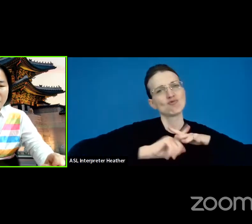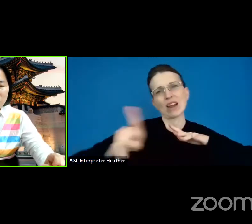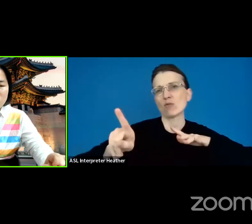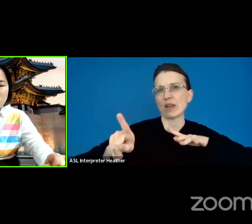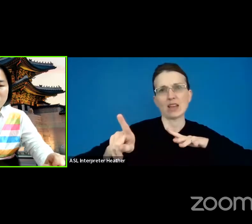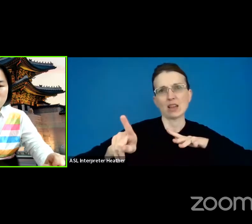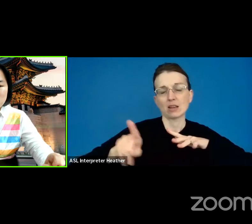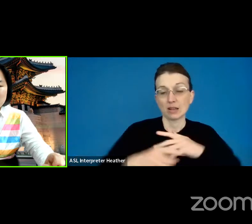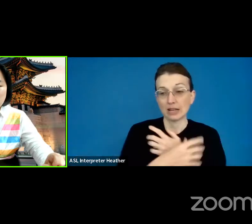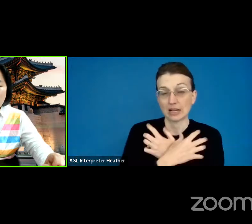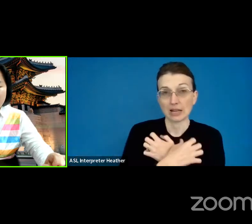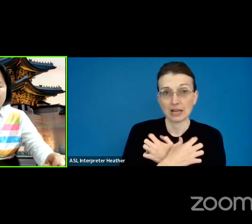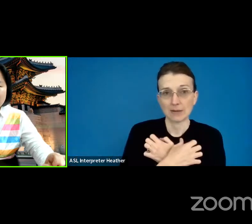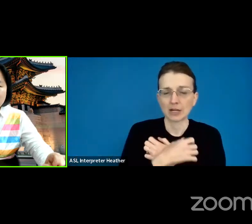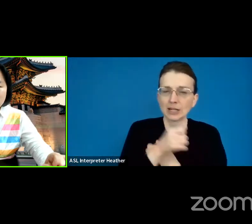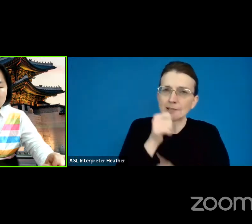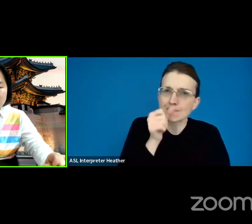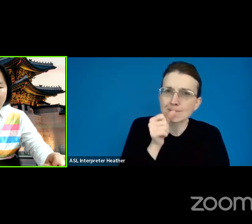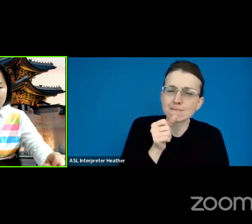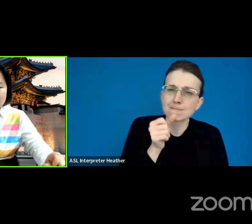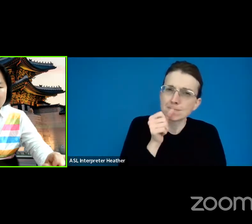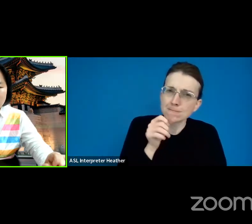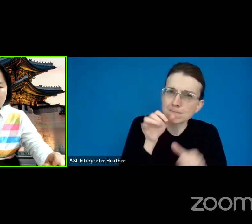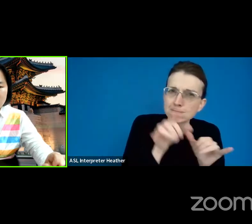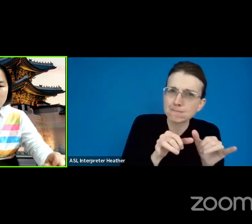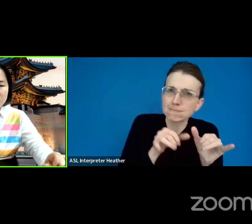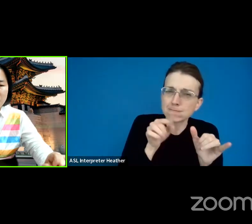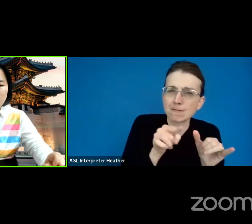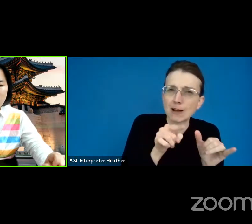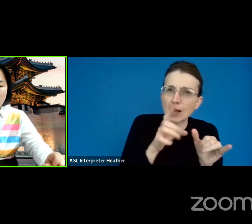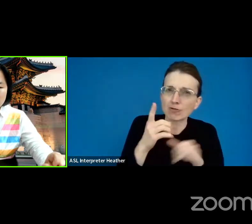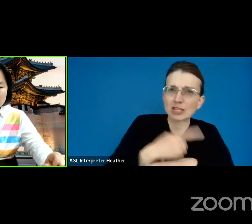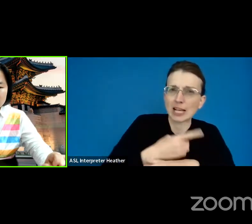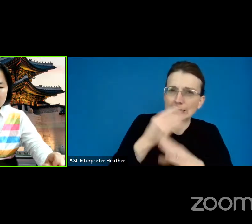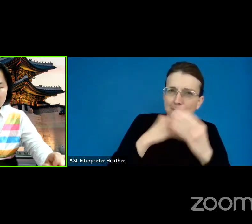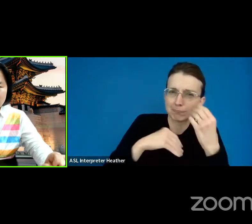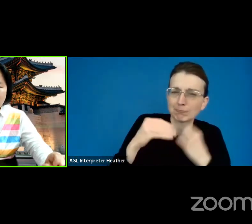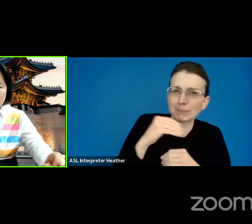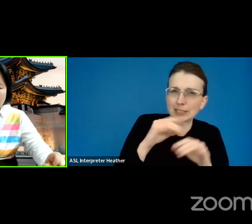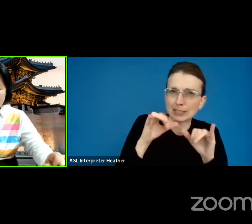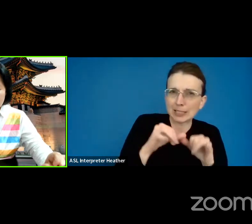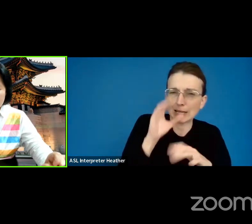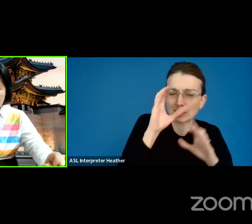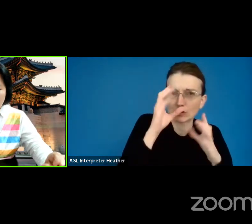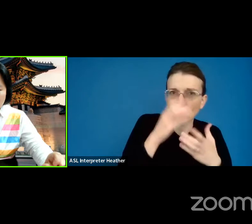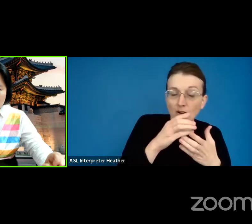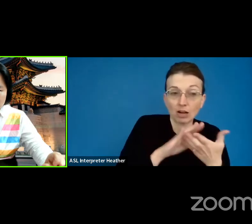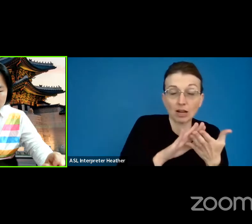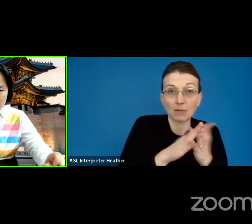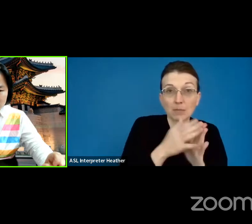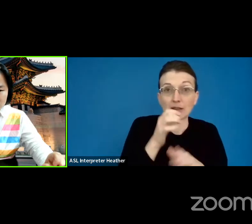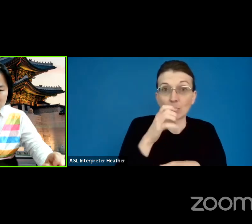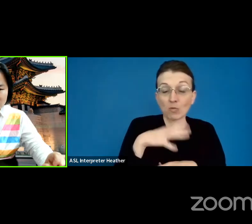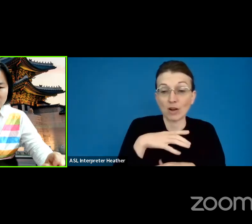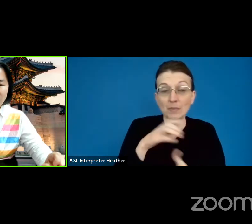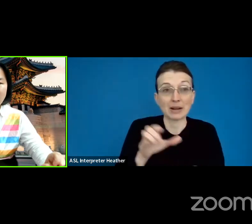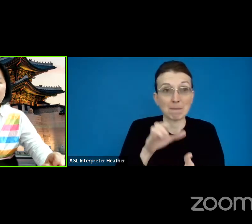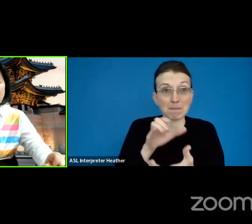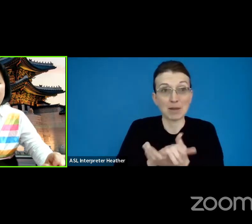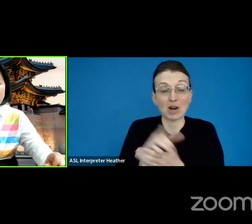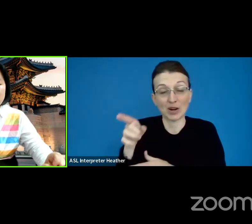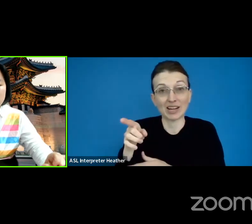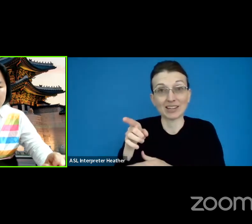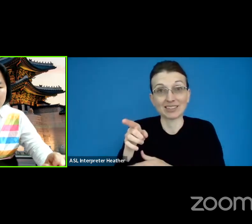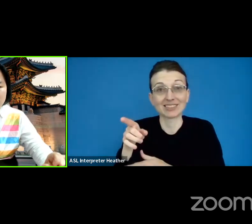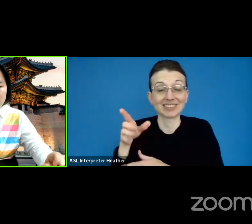The bear, who endured well to the end, became a woman and married Hwan-ung